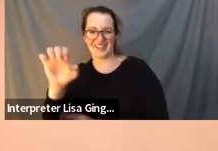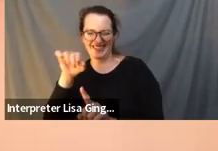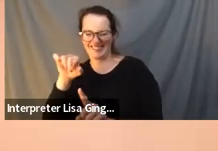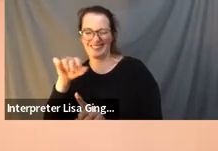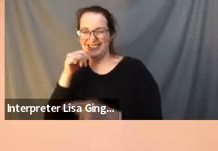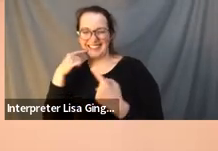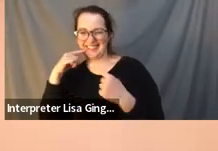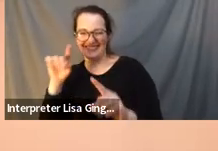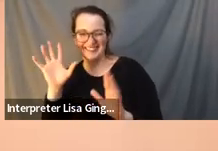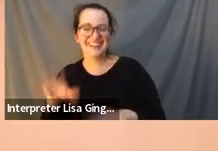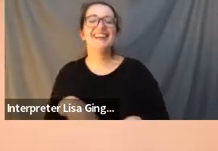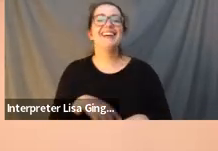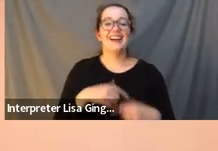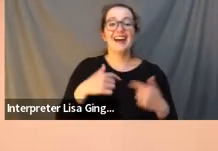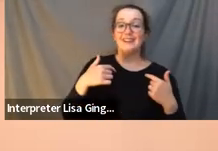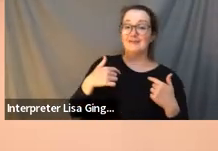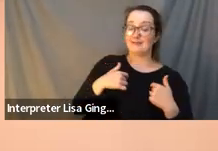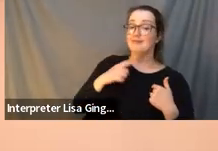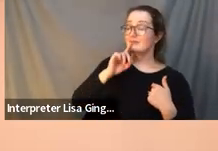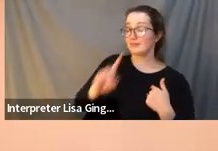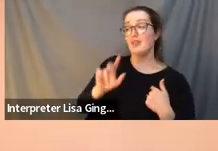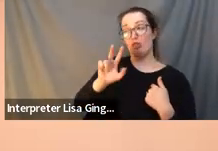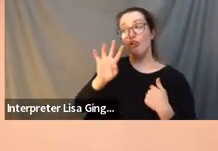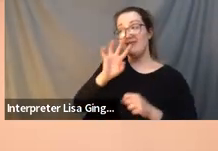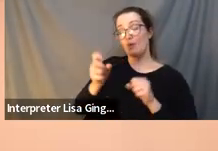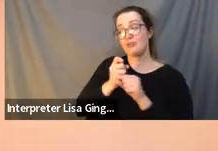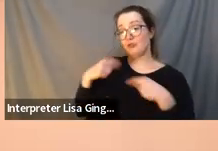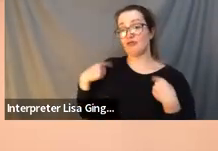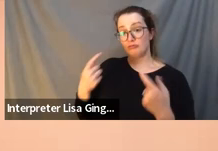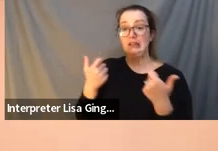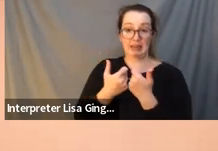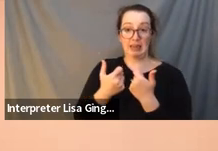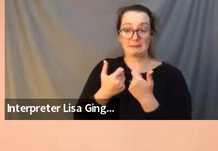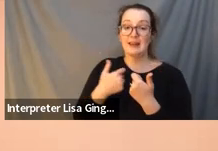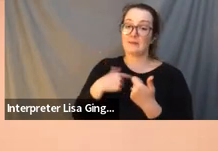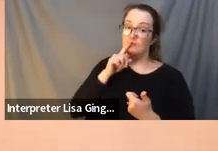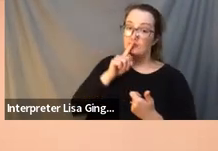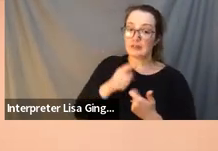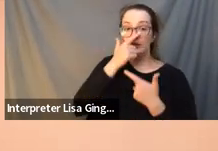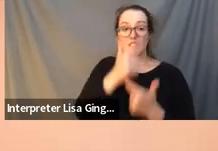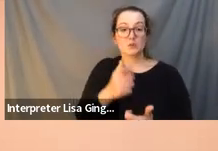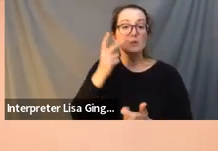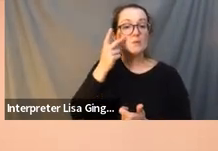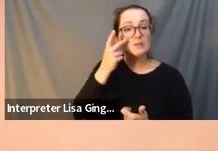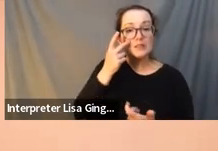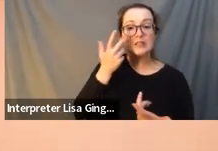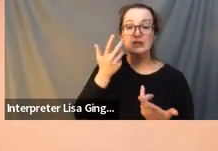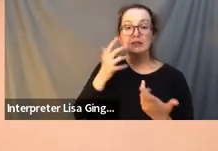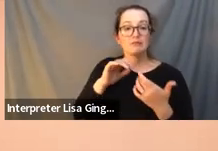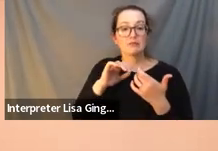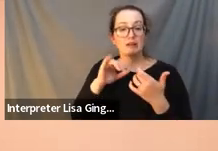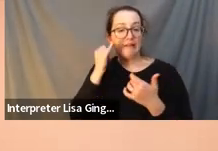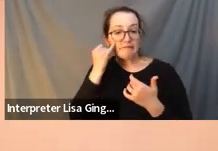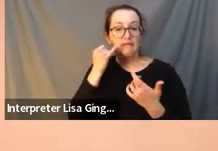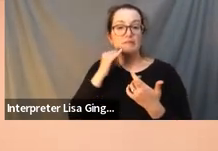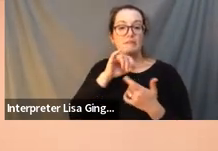solid 34 years of gaming under my belt. I'm really interested today to see how far